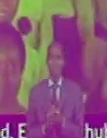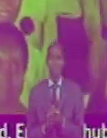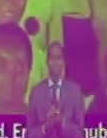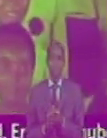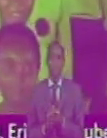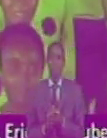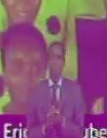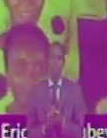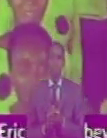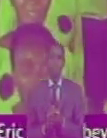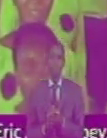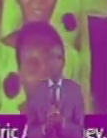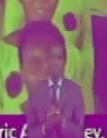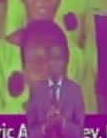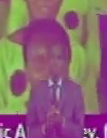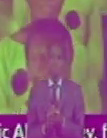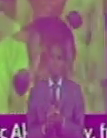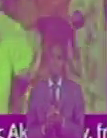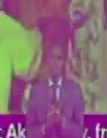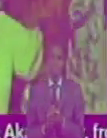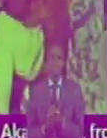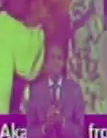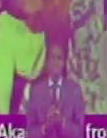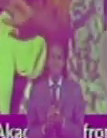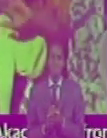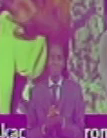Osha. I don't